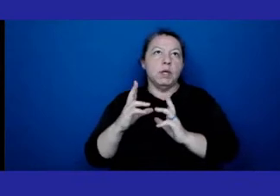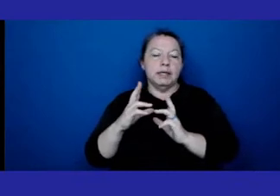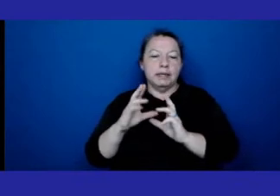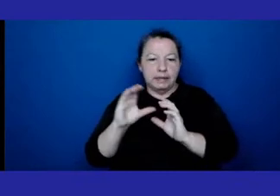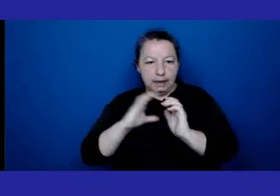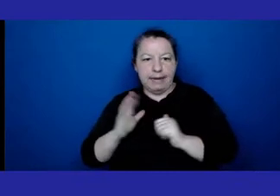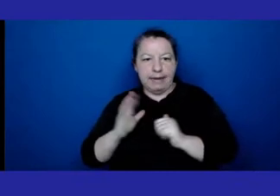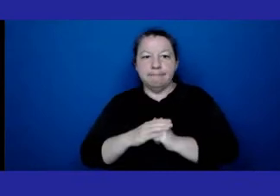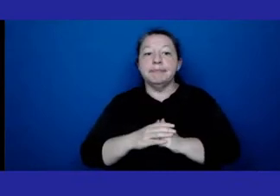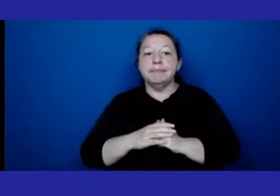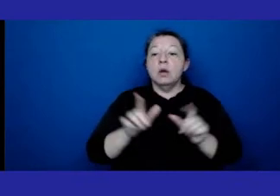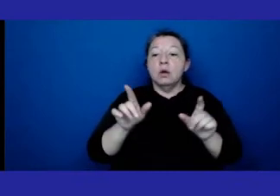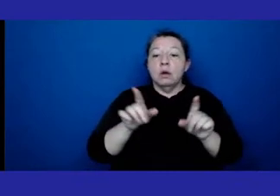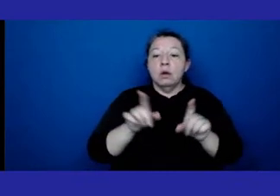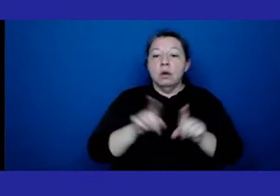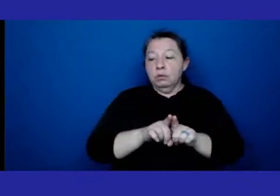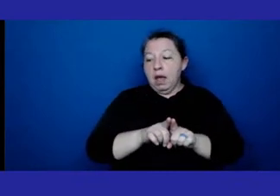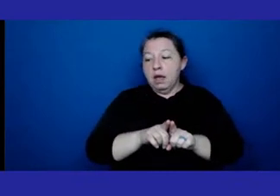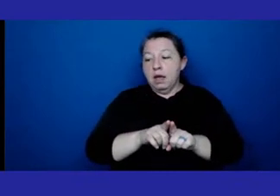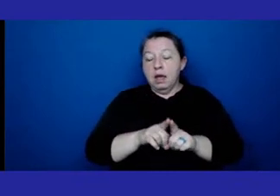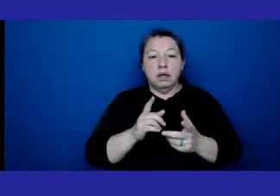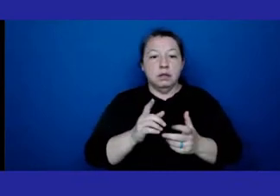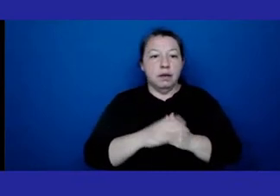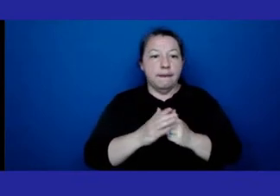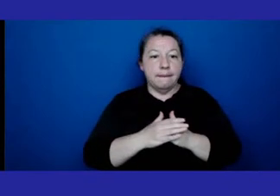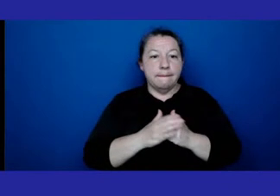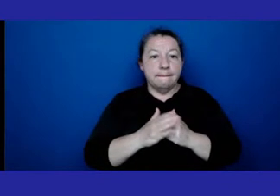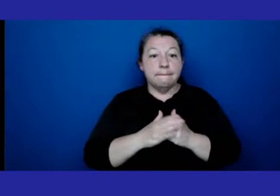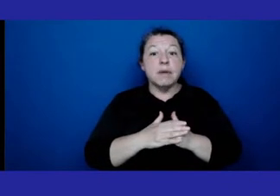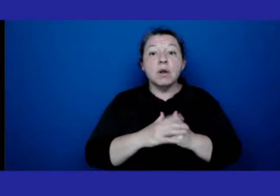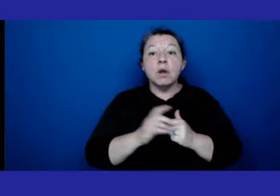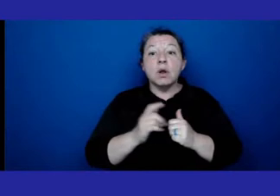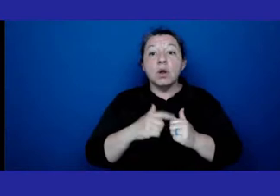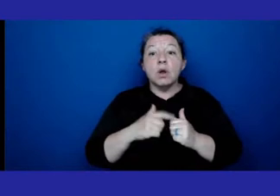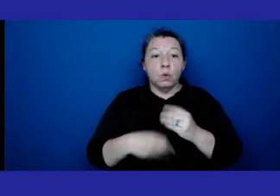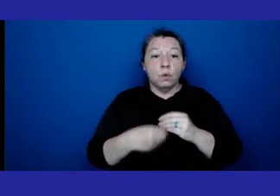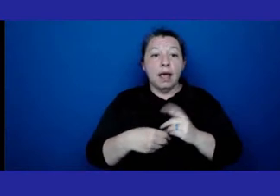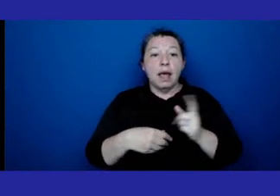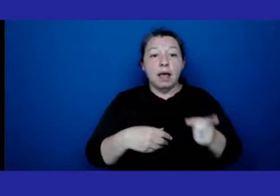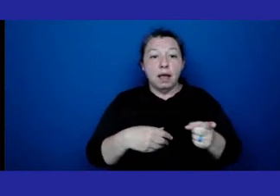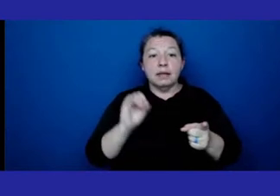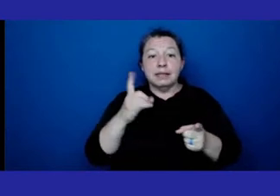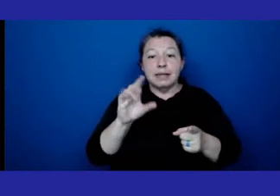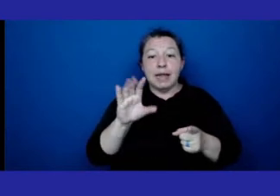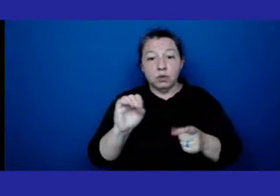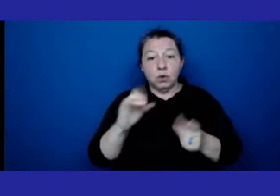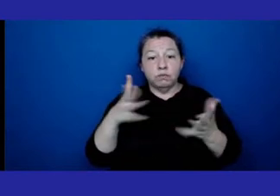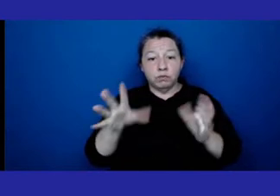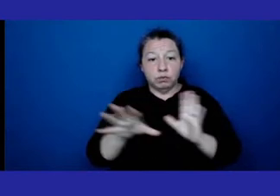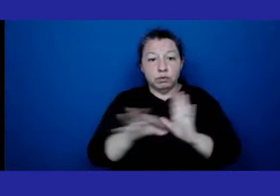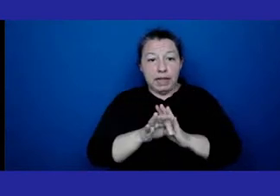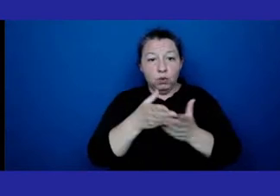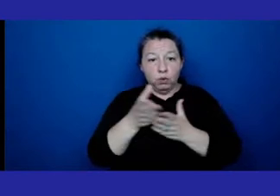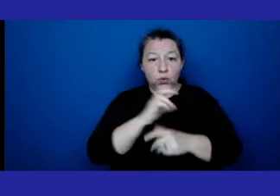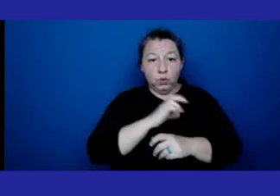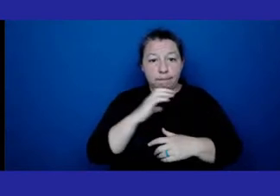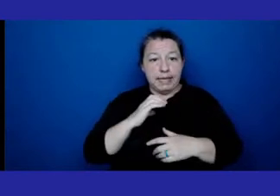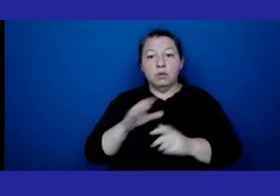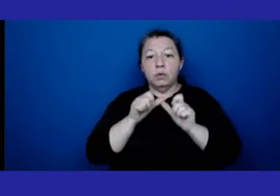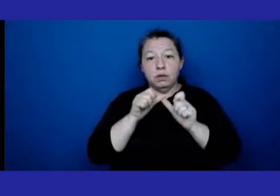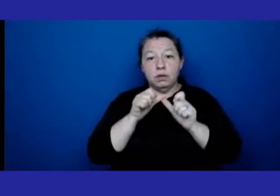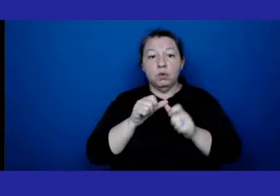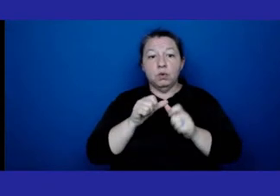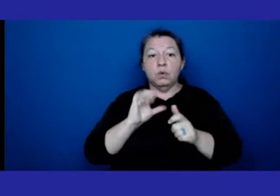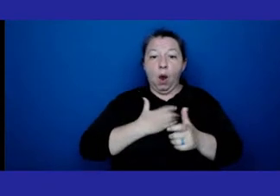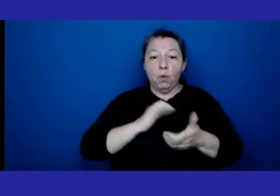So as noted, we've had the Sodexo selected by the committee to continue being our partner